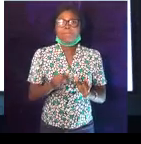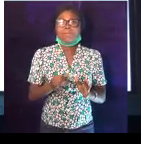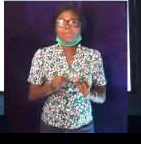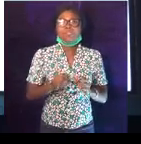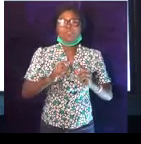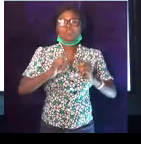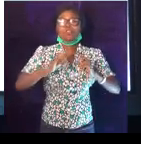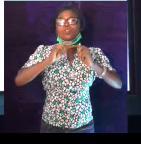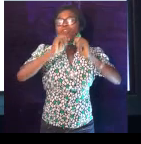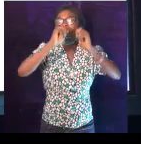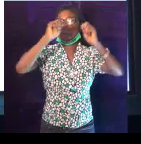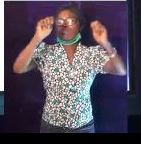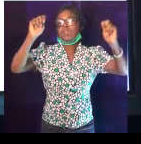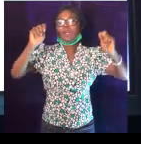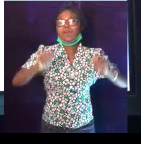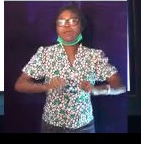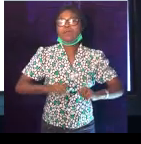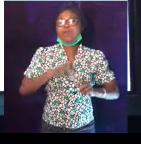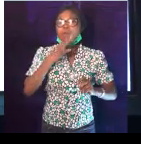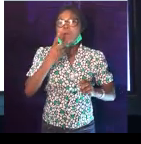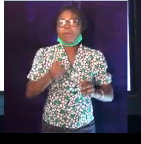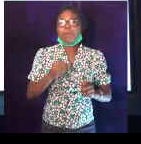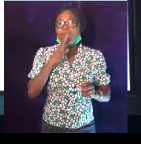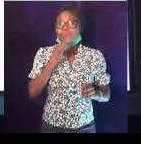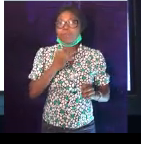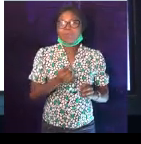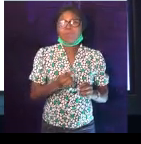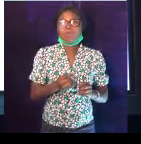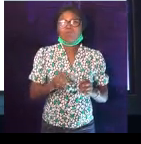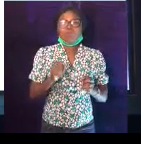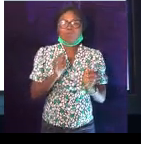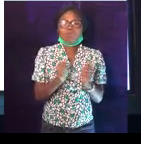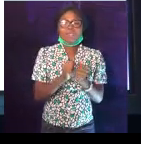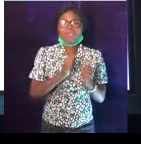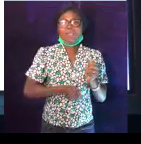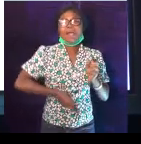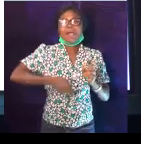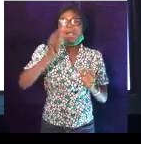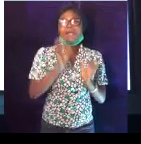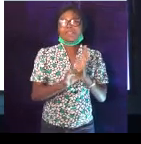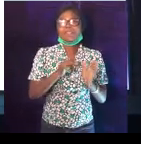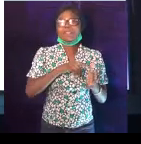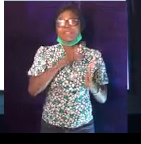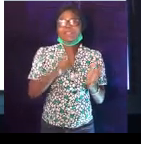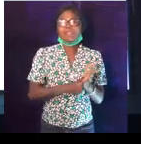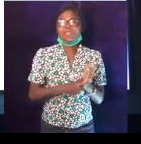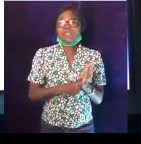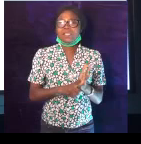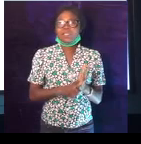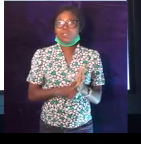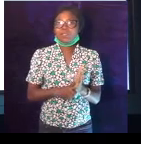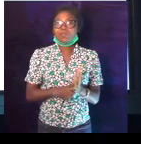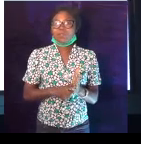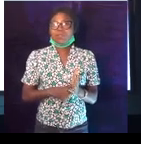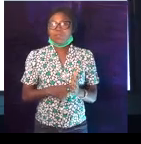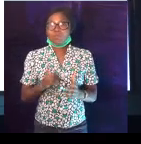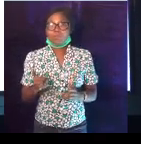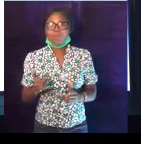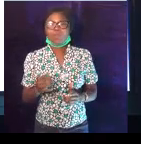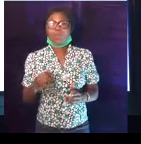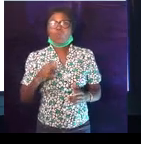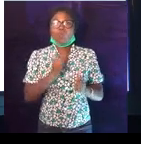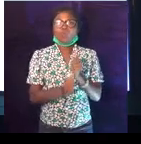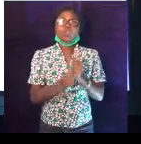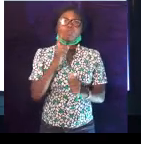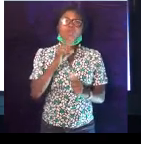highest triangle, and that highest triangle will correspond to the data with the highest count. And so in this case, let us see which